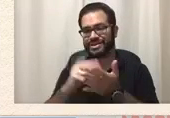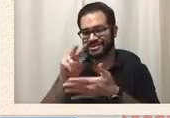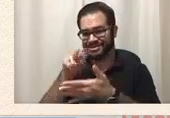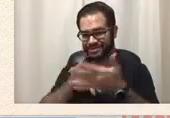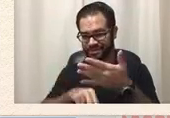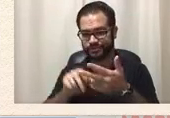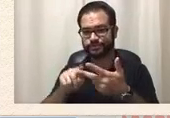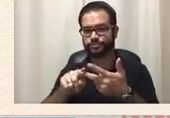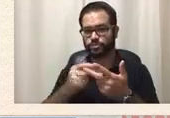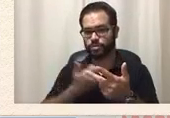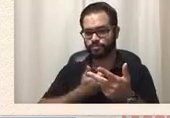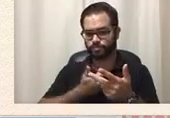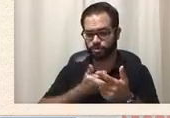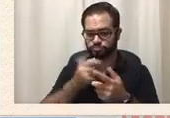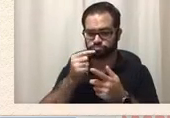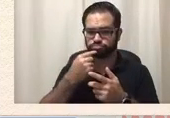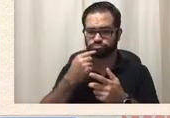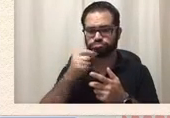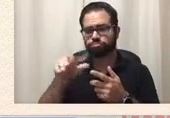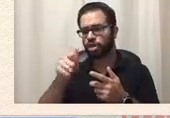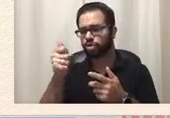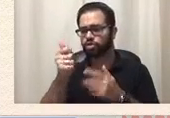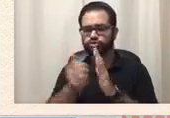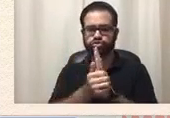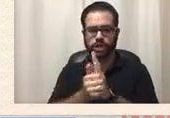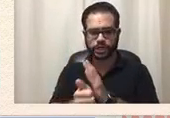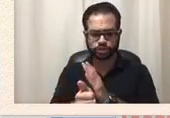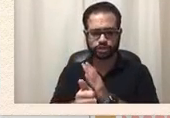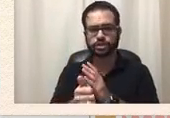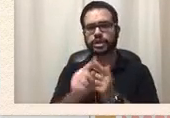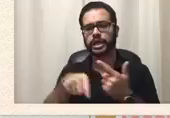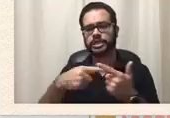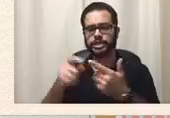of reading strategy, and then write about the text.